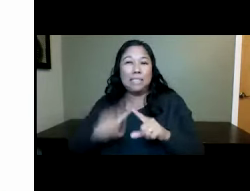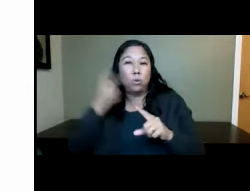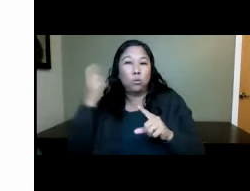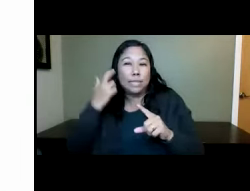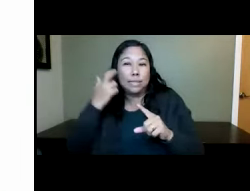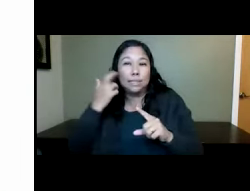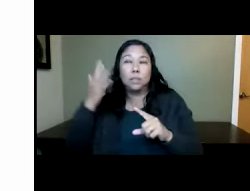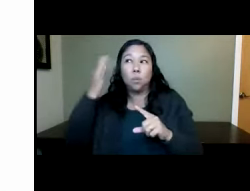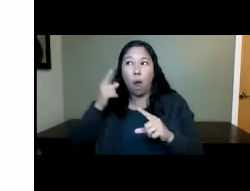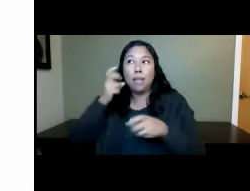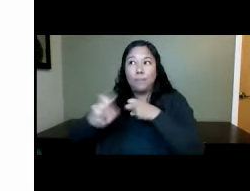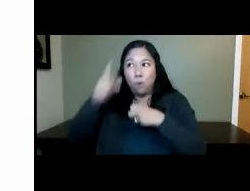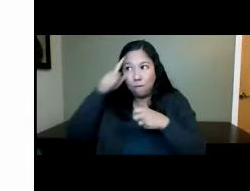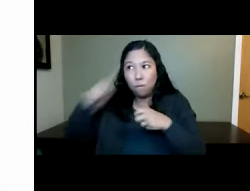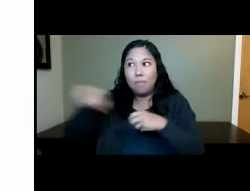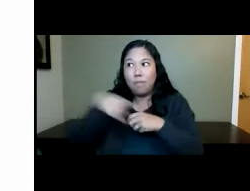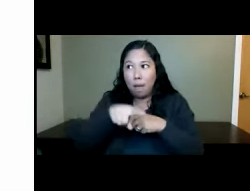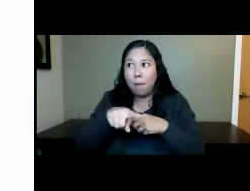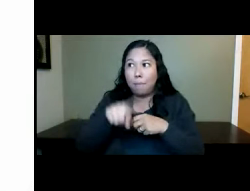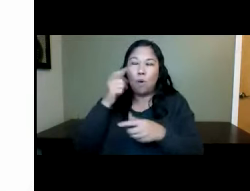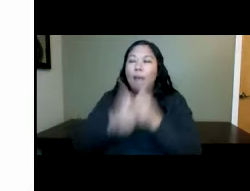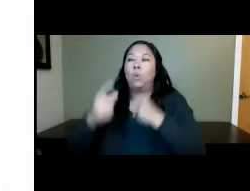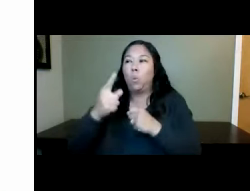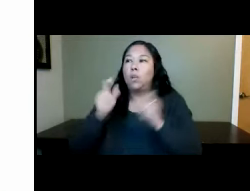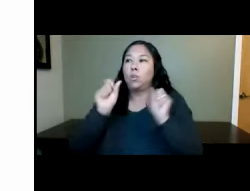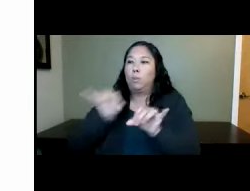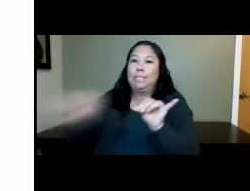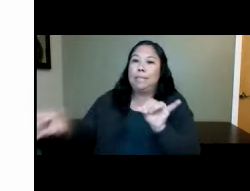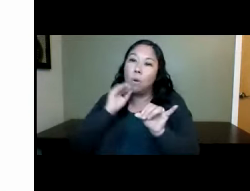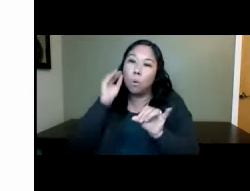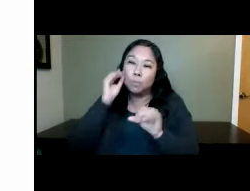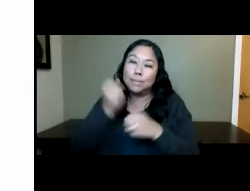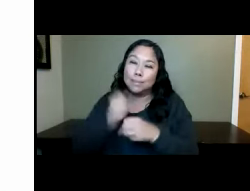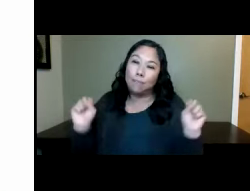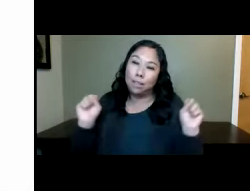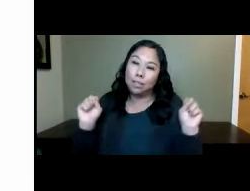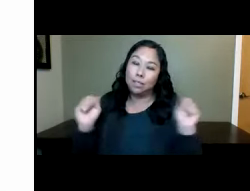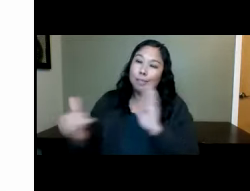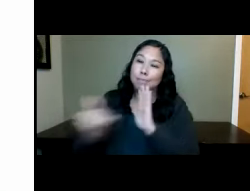make it very difficult for everyone to be able to stay at home safely.